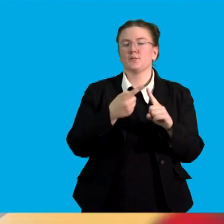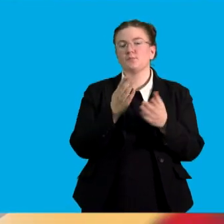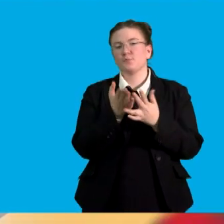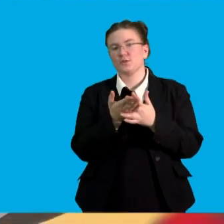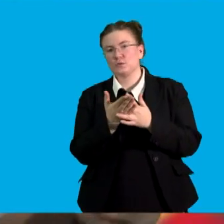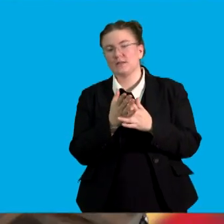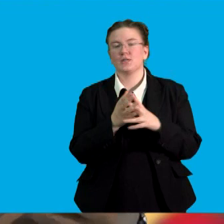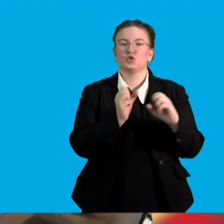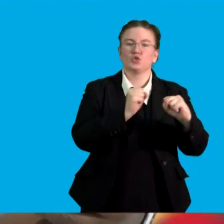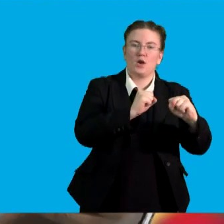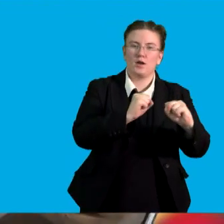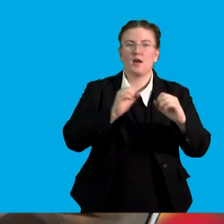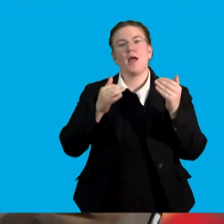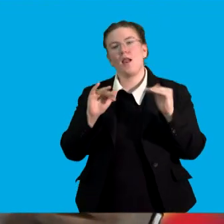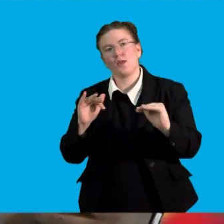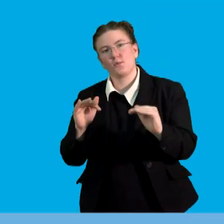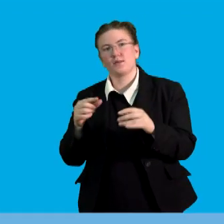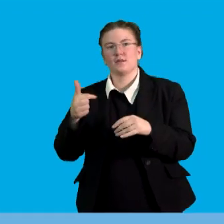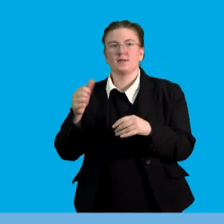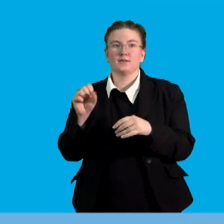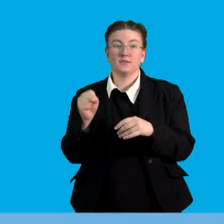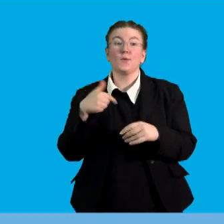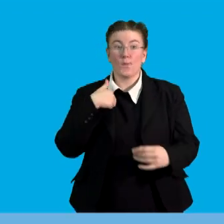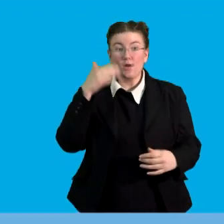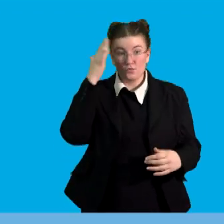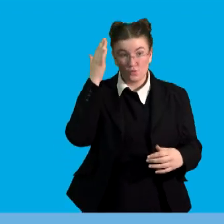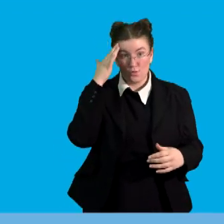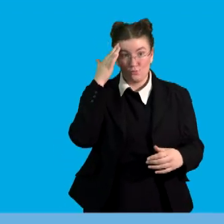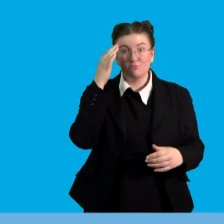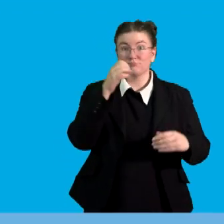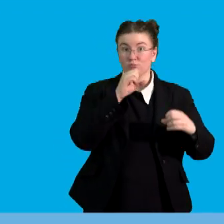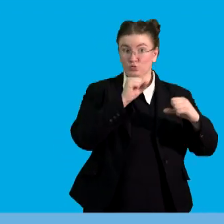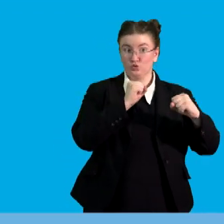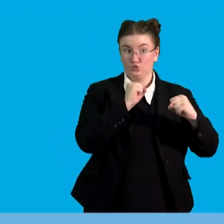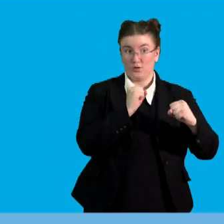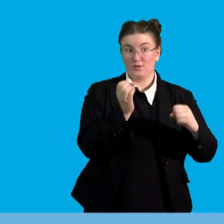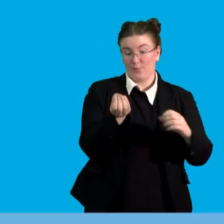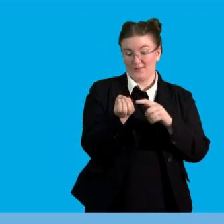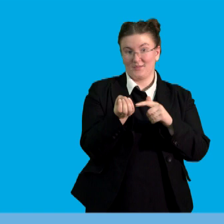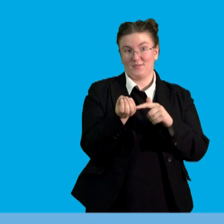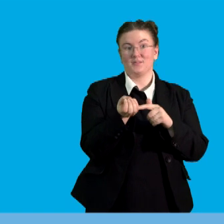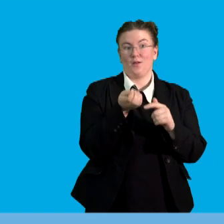particles and their spaces between them. So we know that if this is a solid,